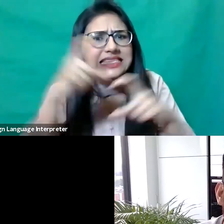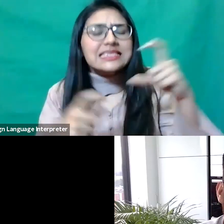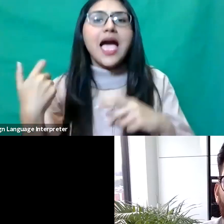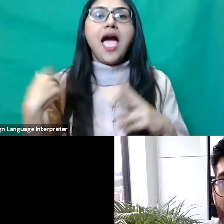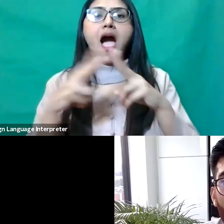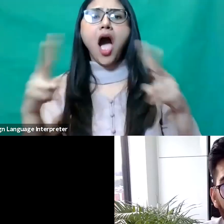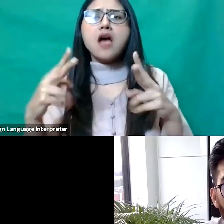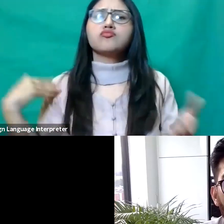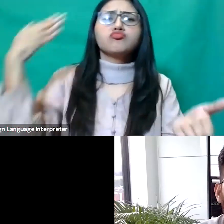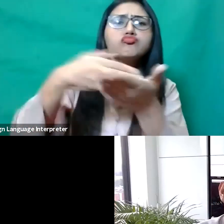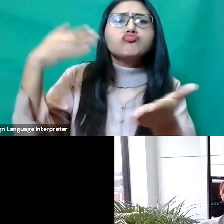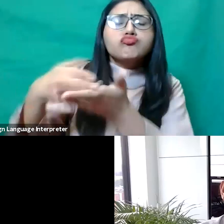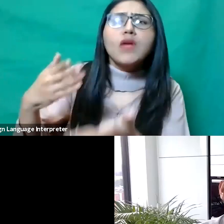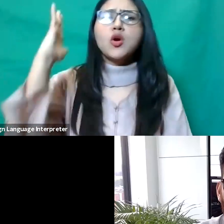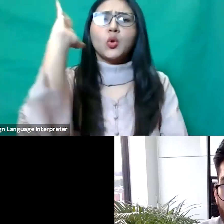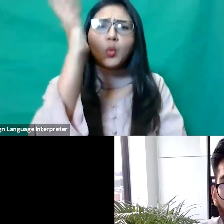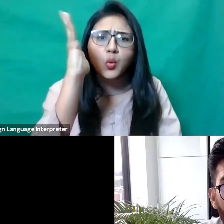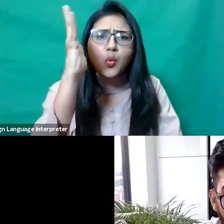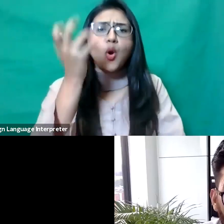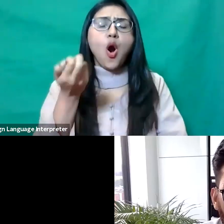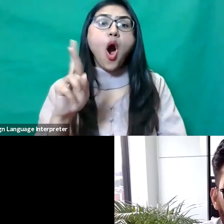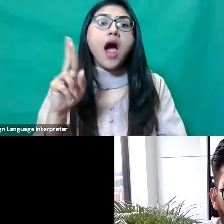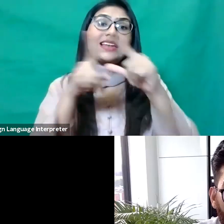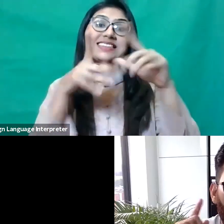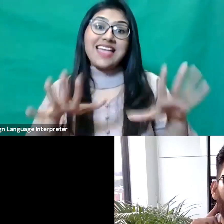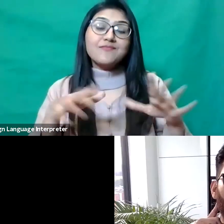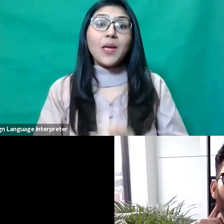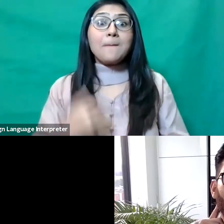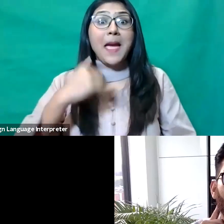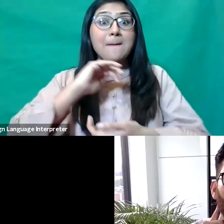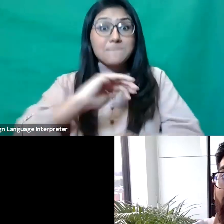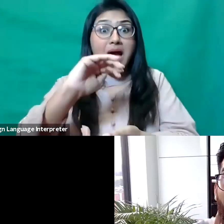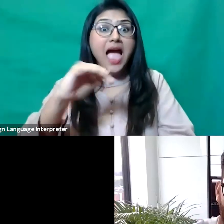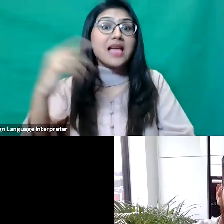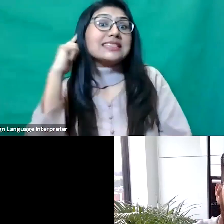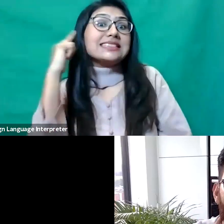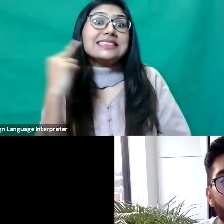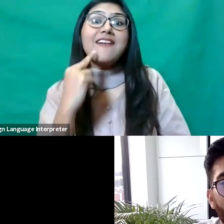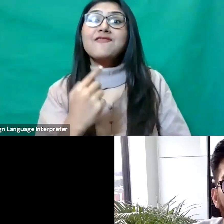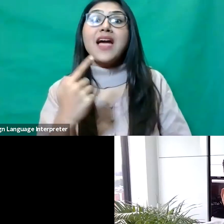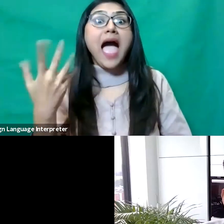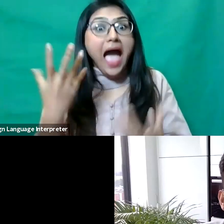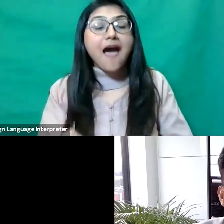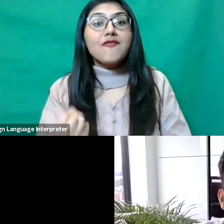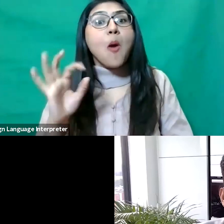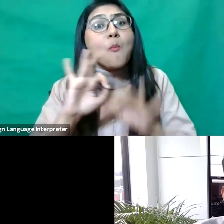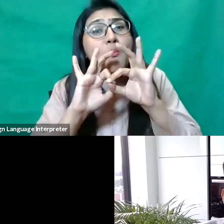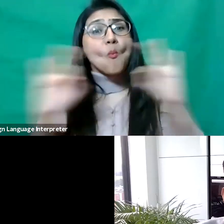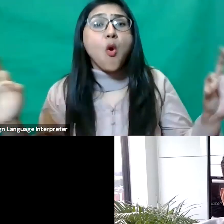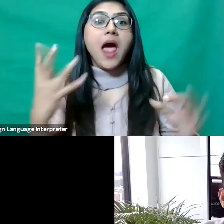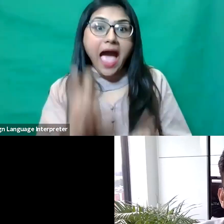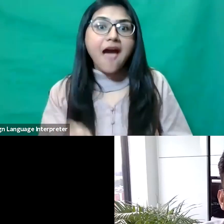and disability rights advocate. So I was born profoundly deaf, and I wear both 2 cochlear implants. wow,